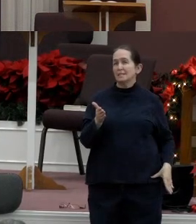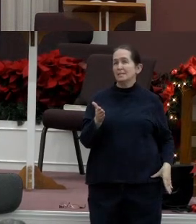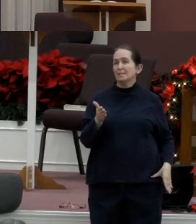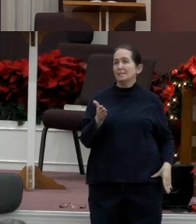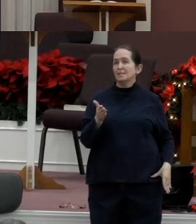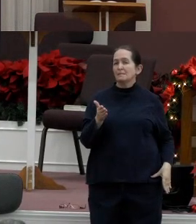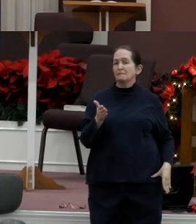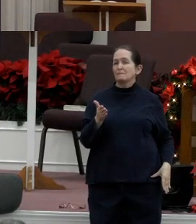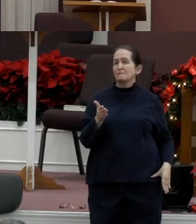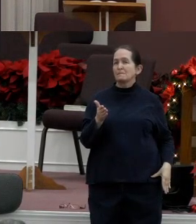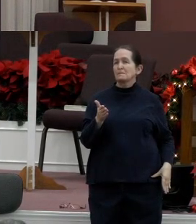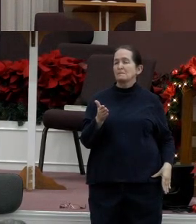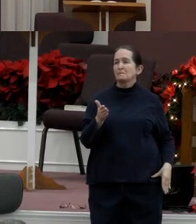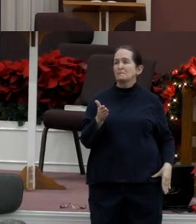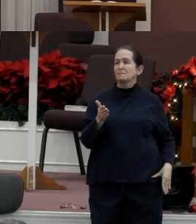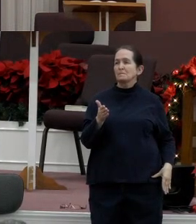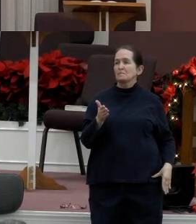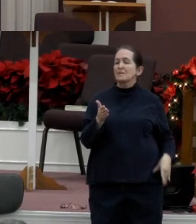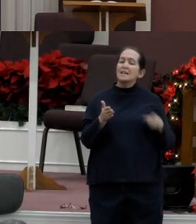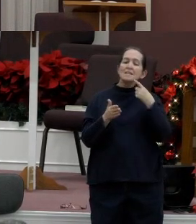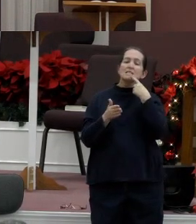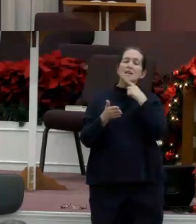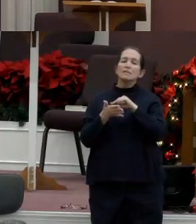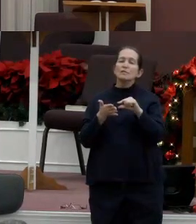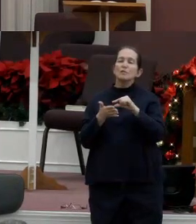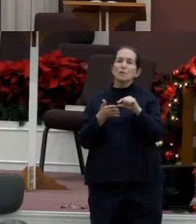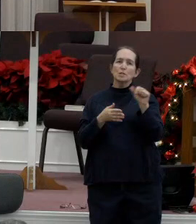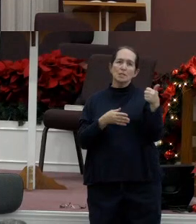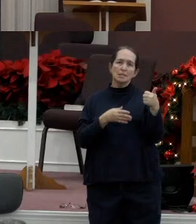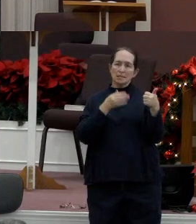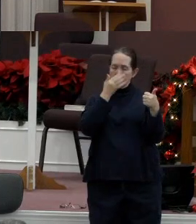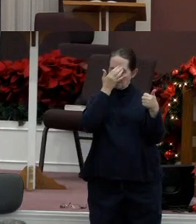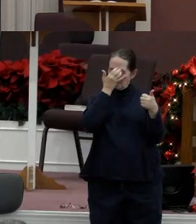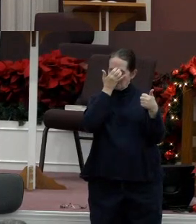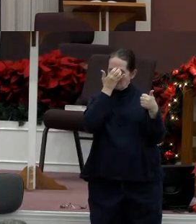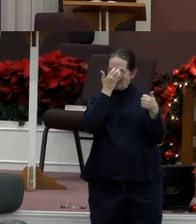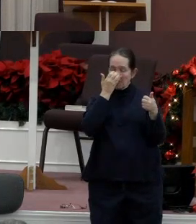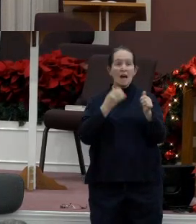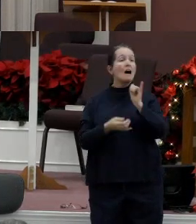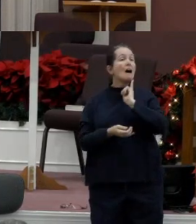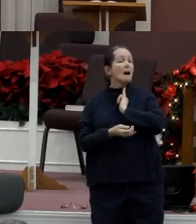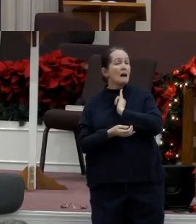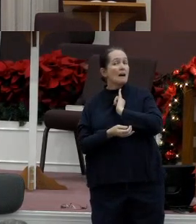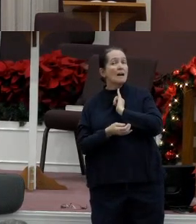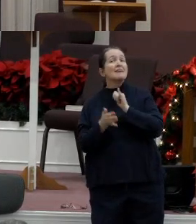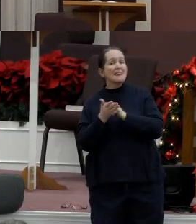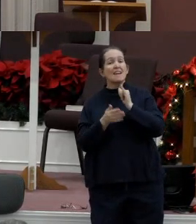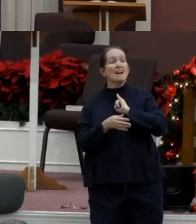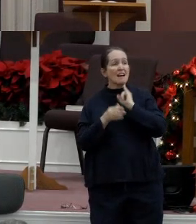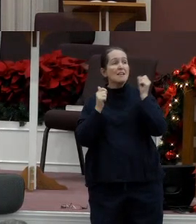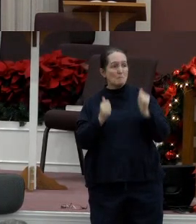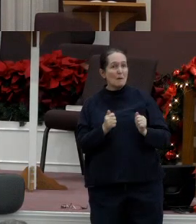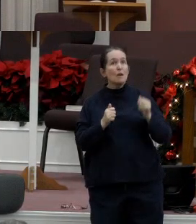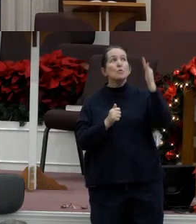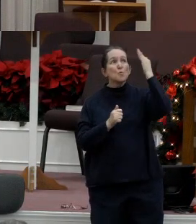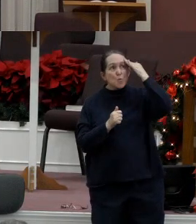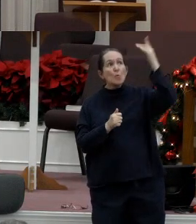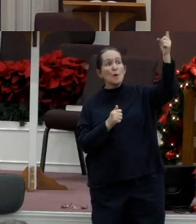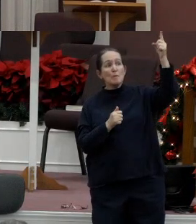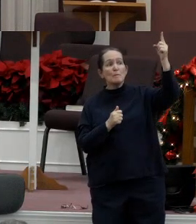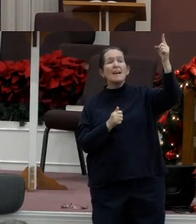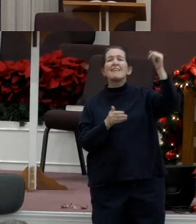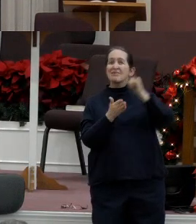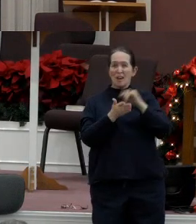He says here in verse 10, that I may know him. That's